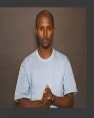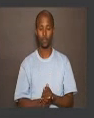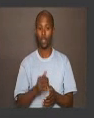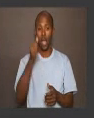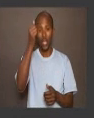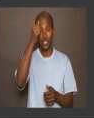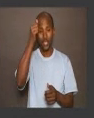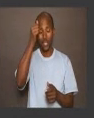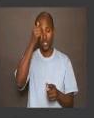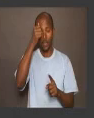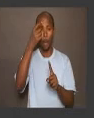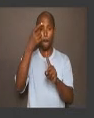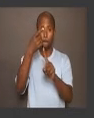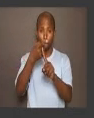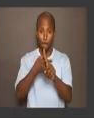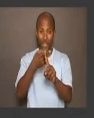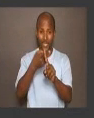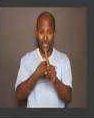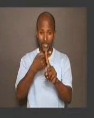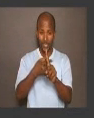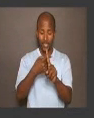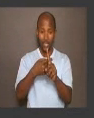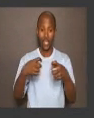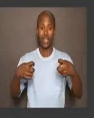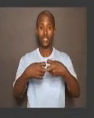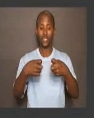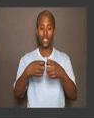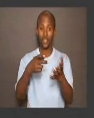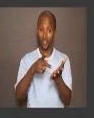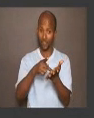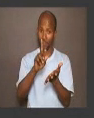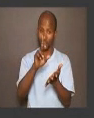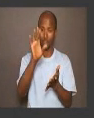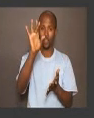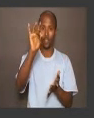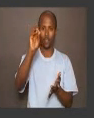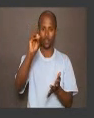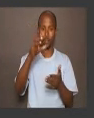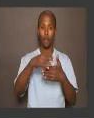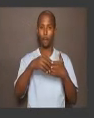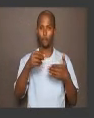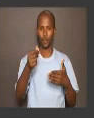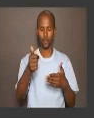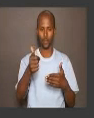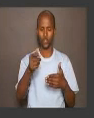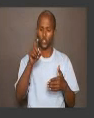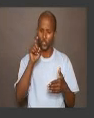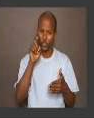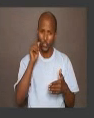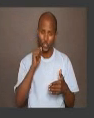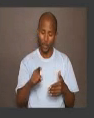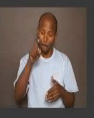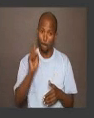Aster's monthly electricity bill is 80 birr, and she must pay